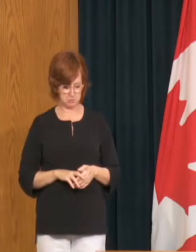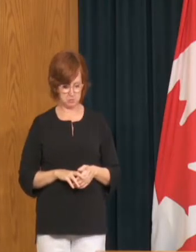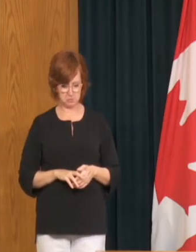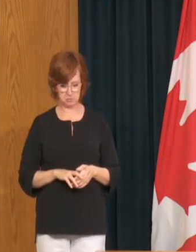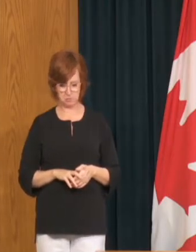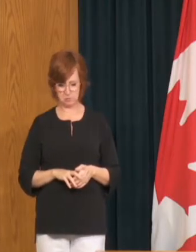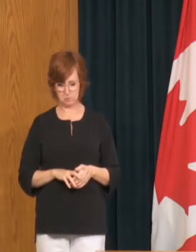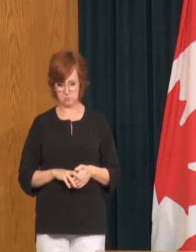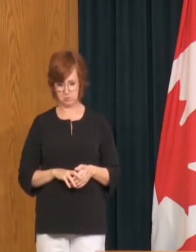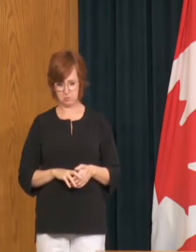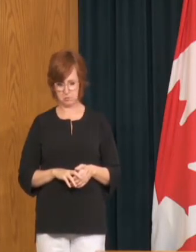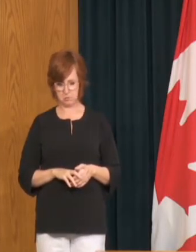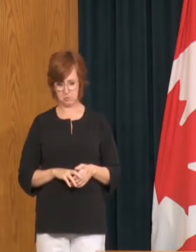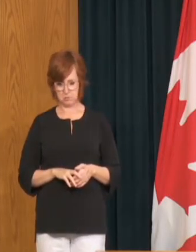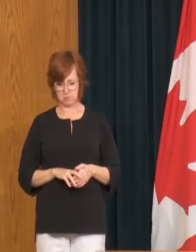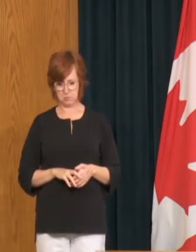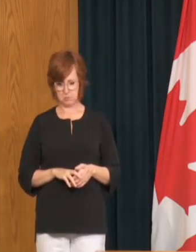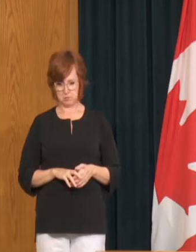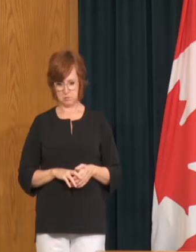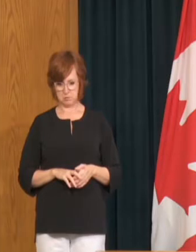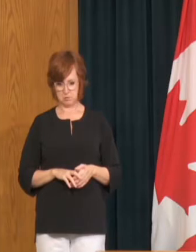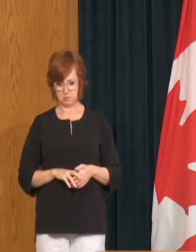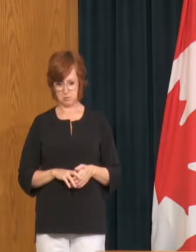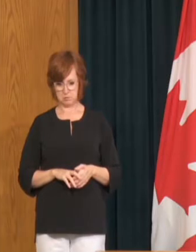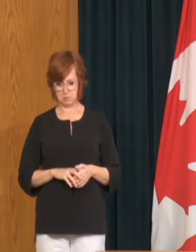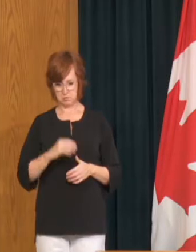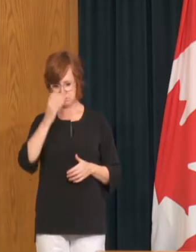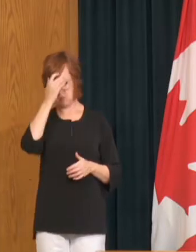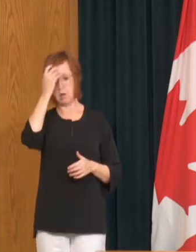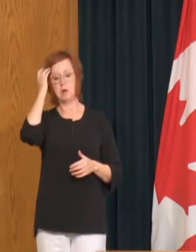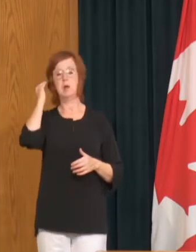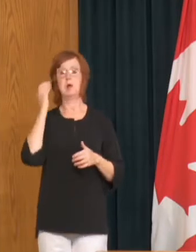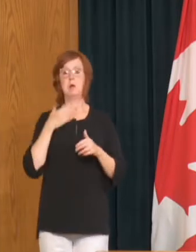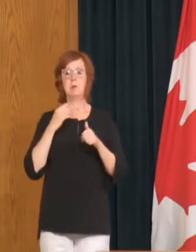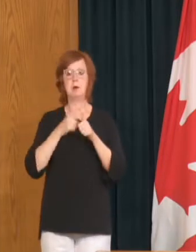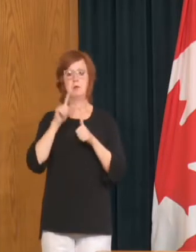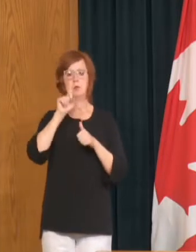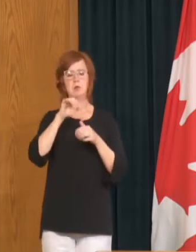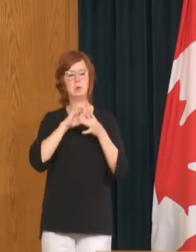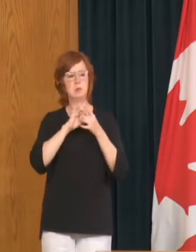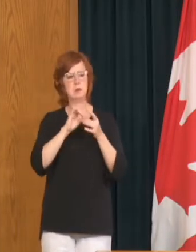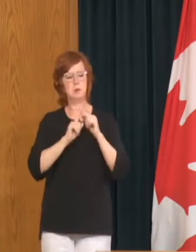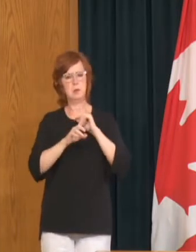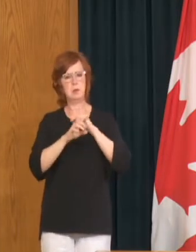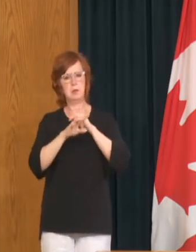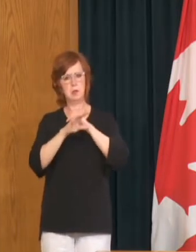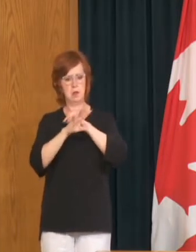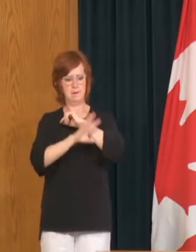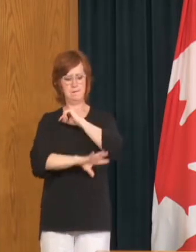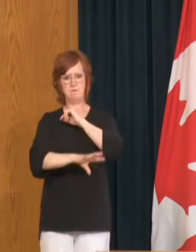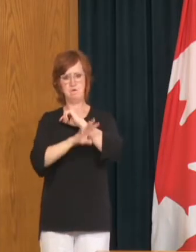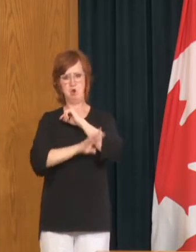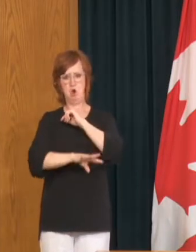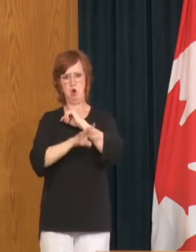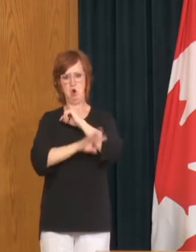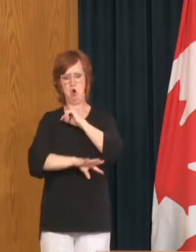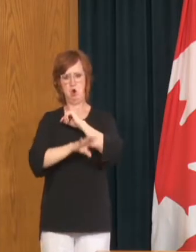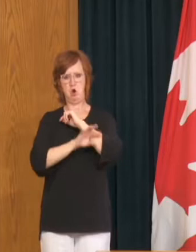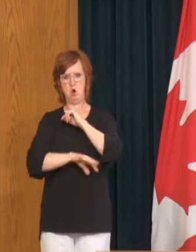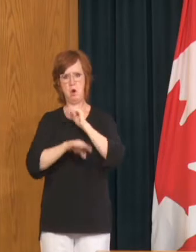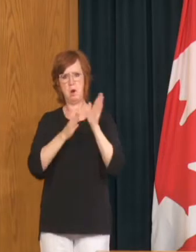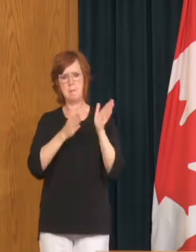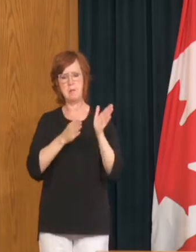this week that mentioned fall planning for post-secondary institutions. I'm wondering what advice public health is giving to